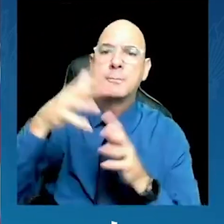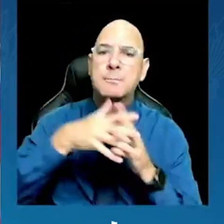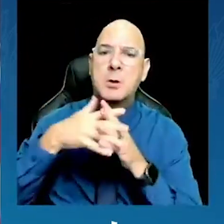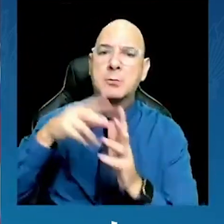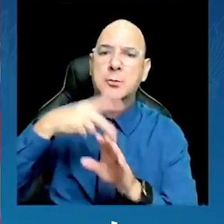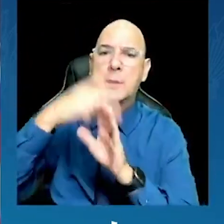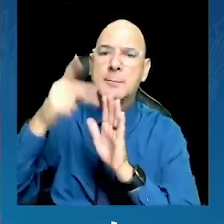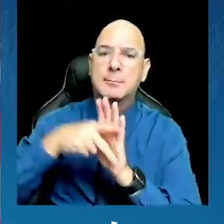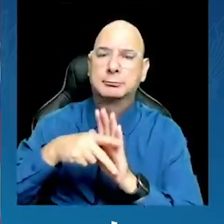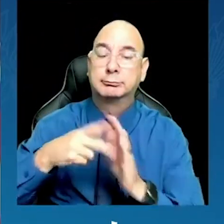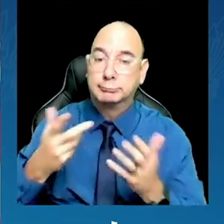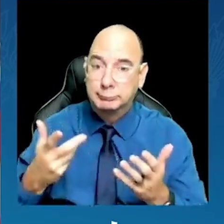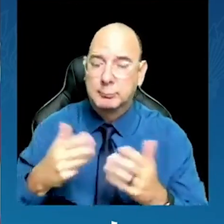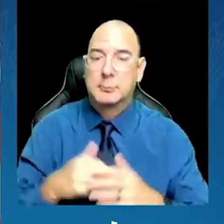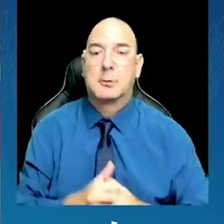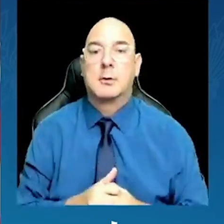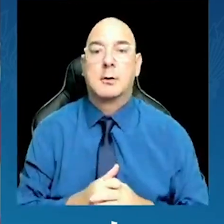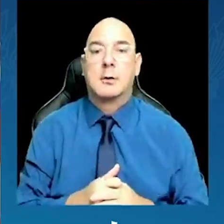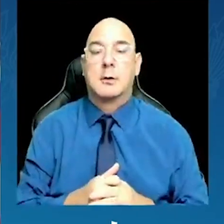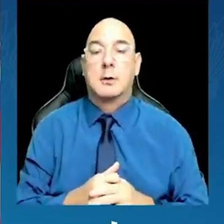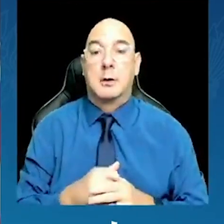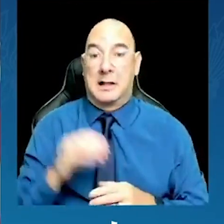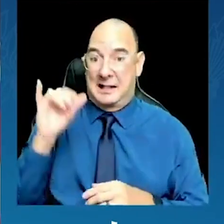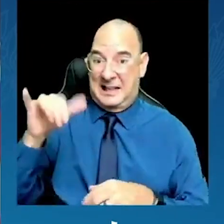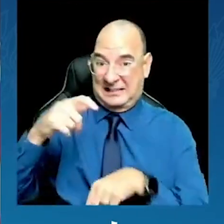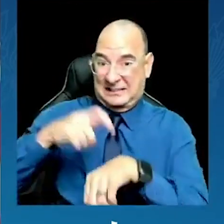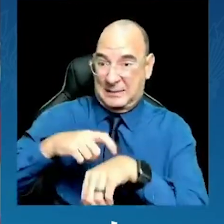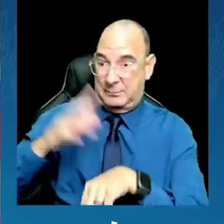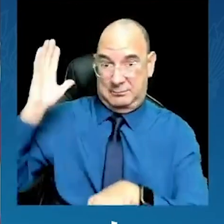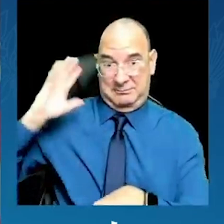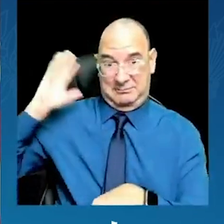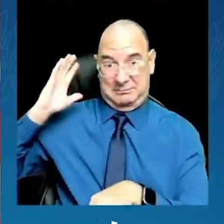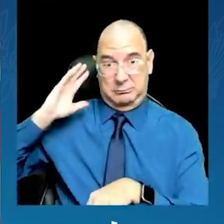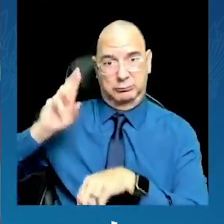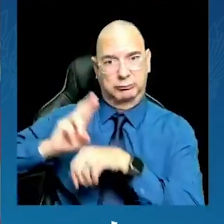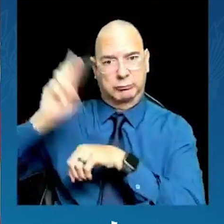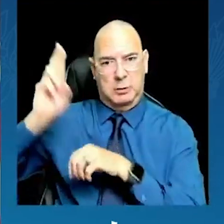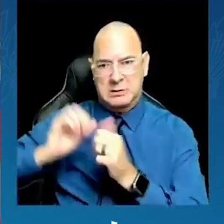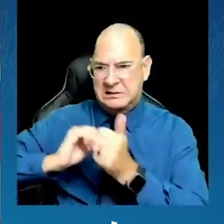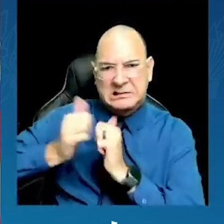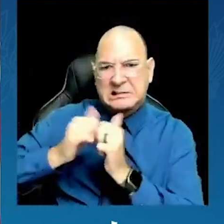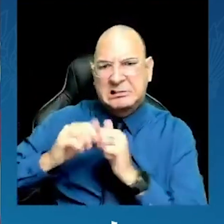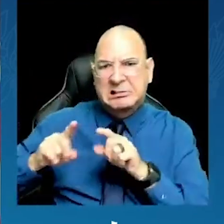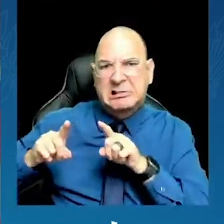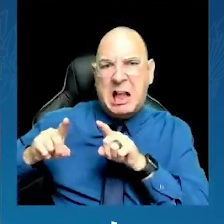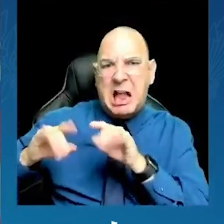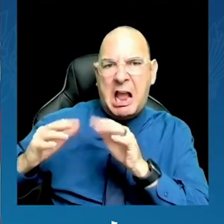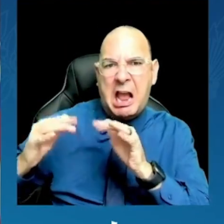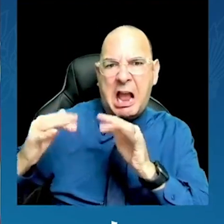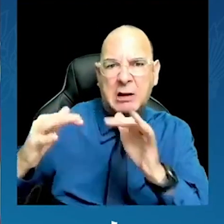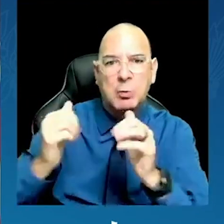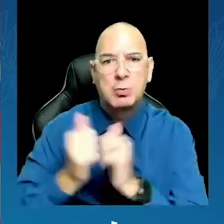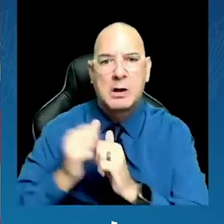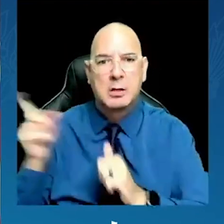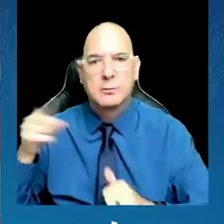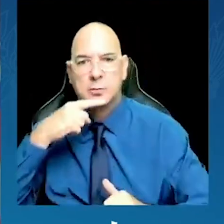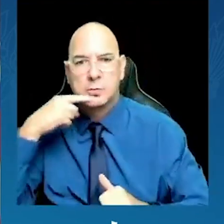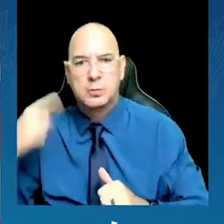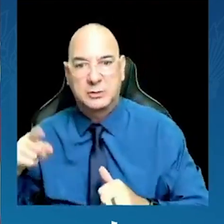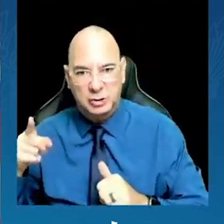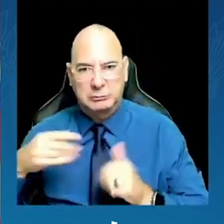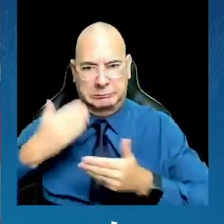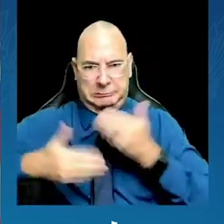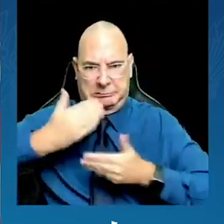time, the space race with the Soviet Union was well underway. And while our nation